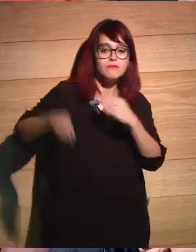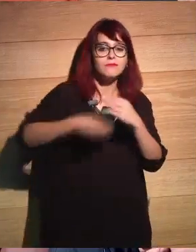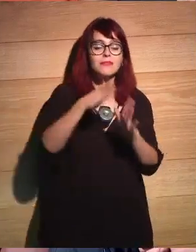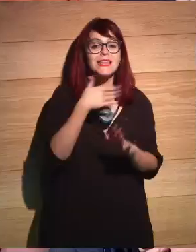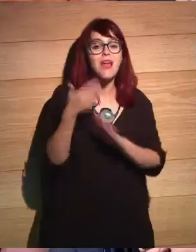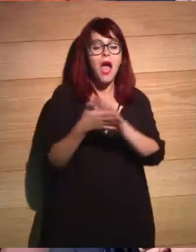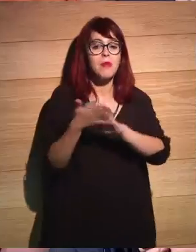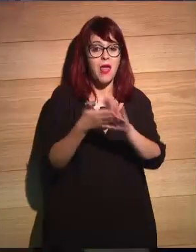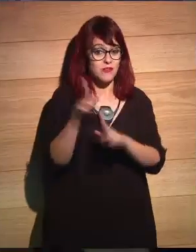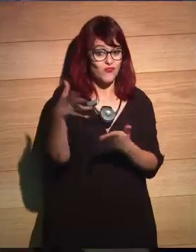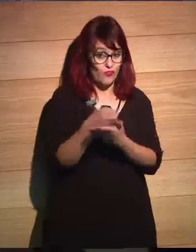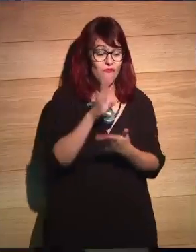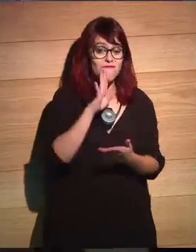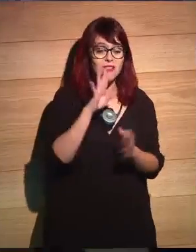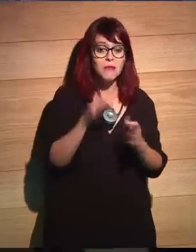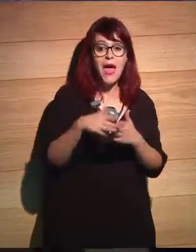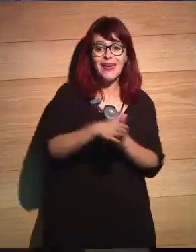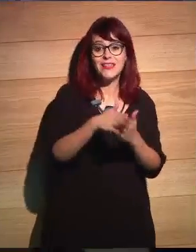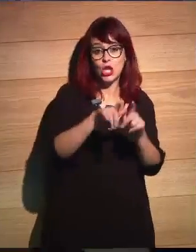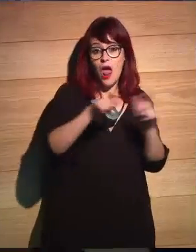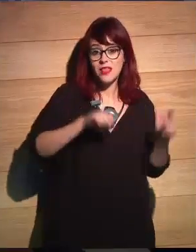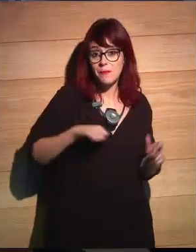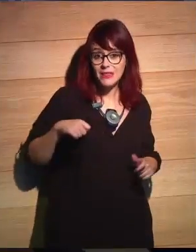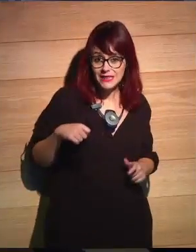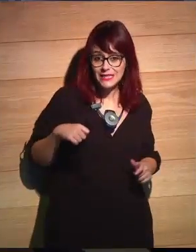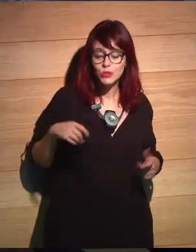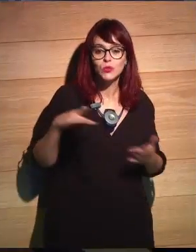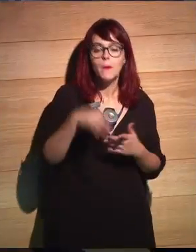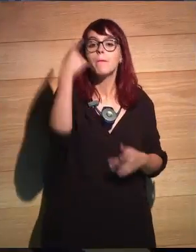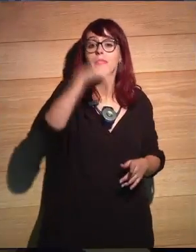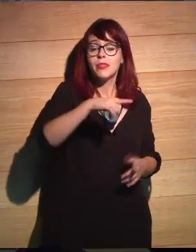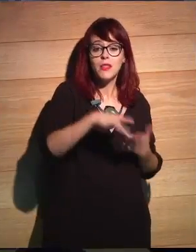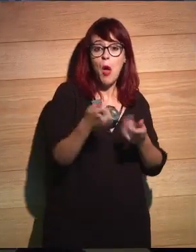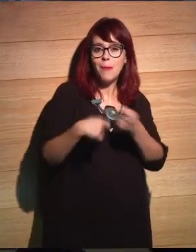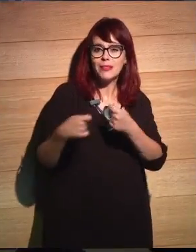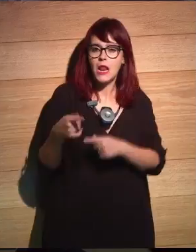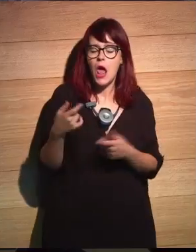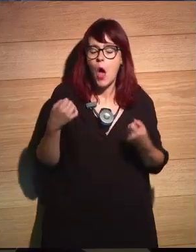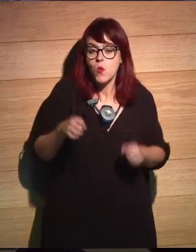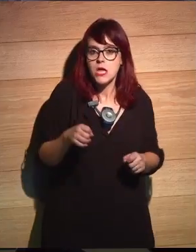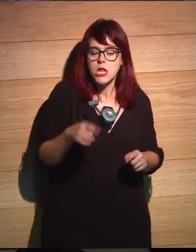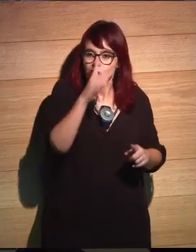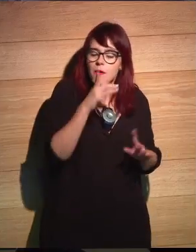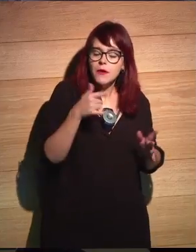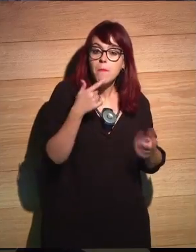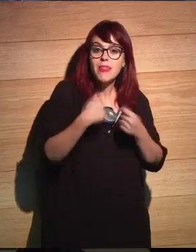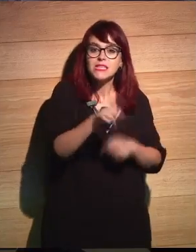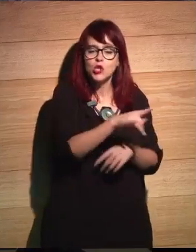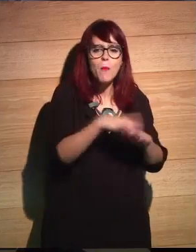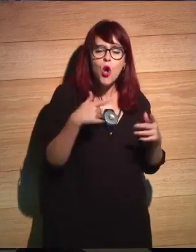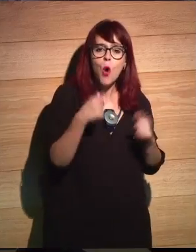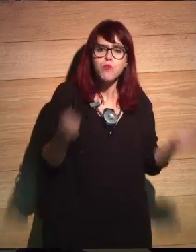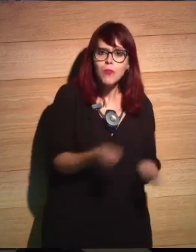their place. Regarding what I was saying about Ecuador, the independent publishers, since they know that they are not going to sell, they